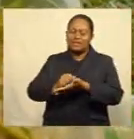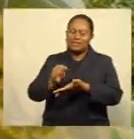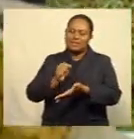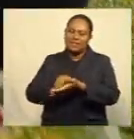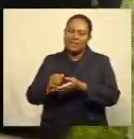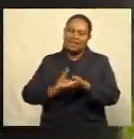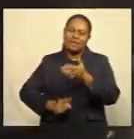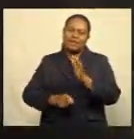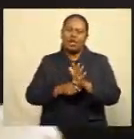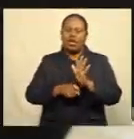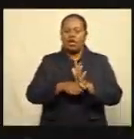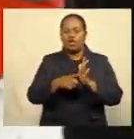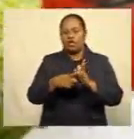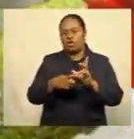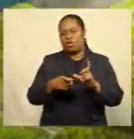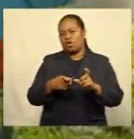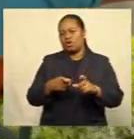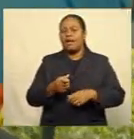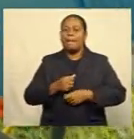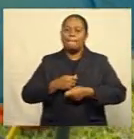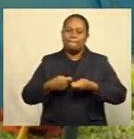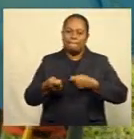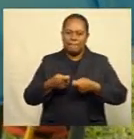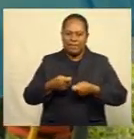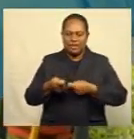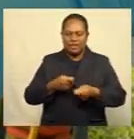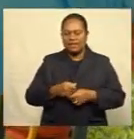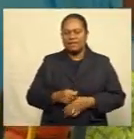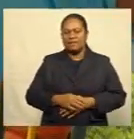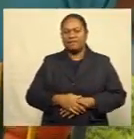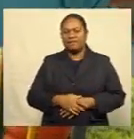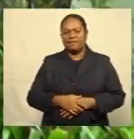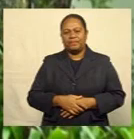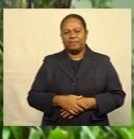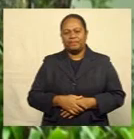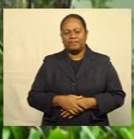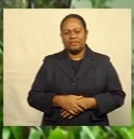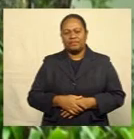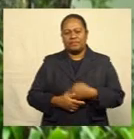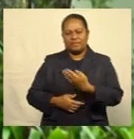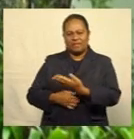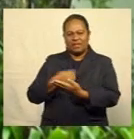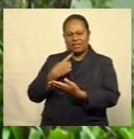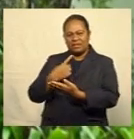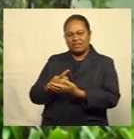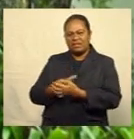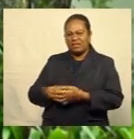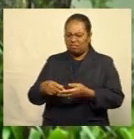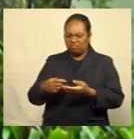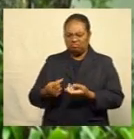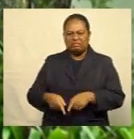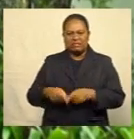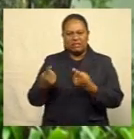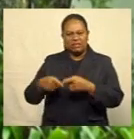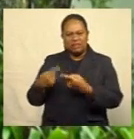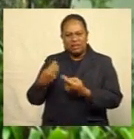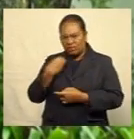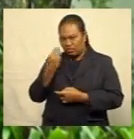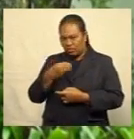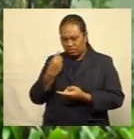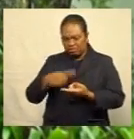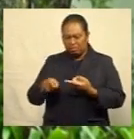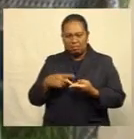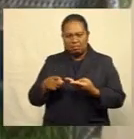Market and Today FM Thurston Garden Market Day every month. My menu consists of burritos, nachos, quesadillas,